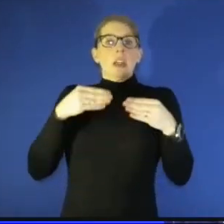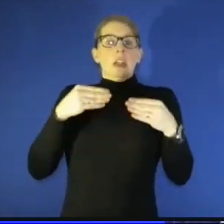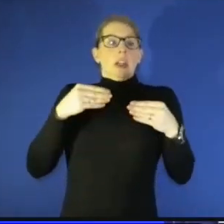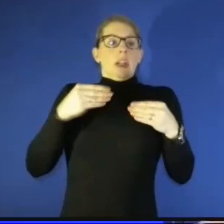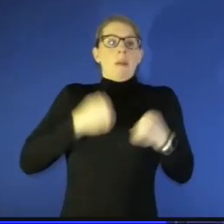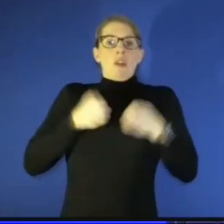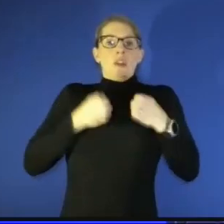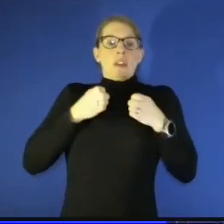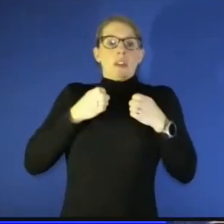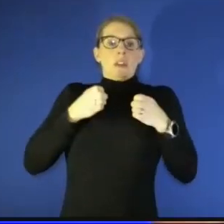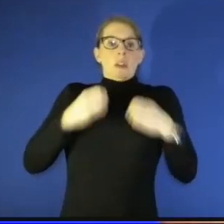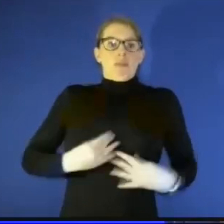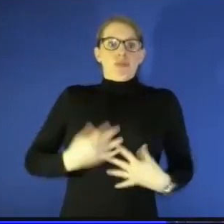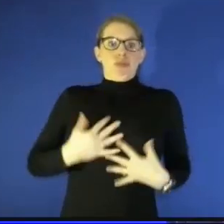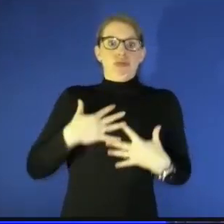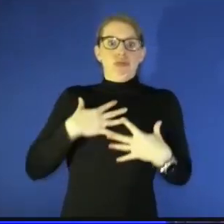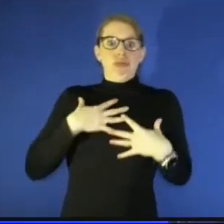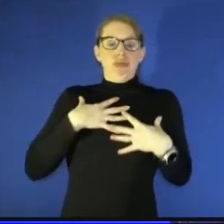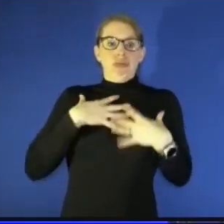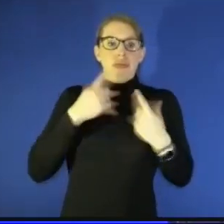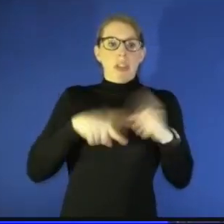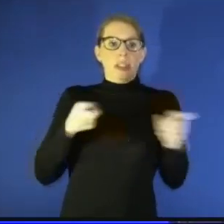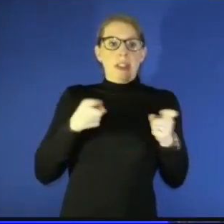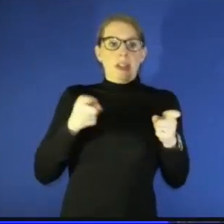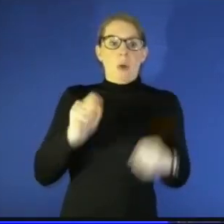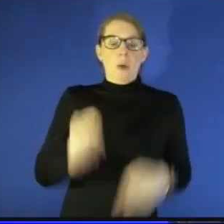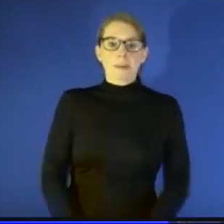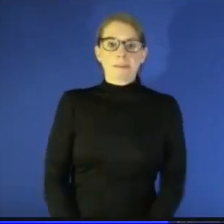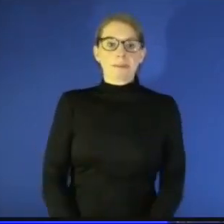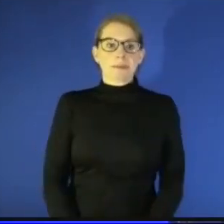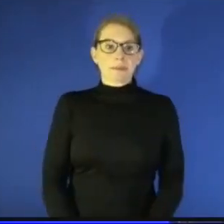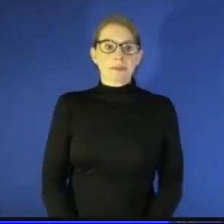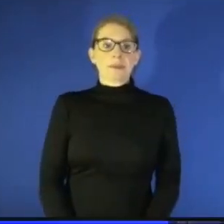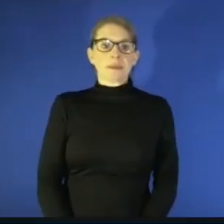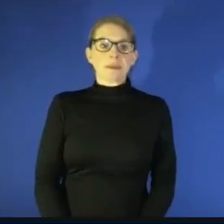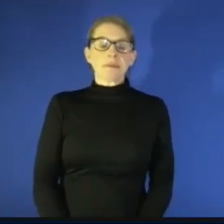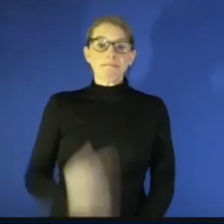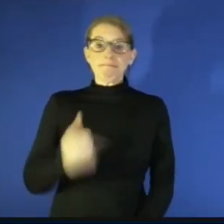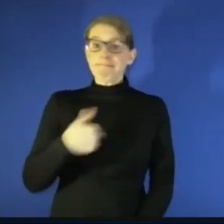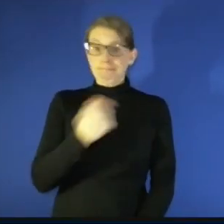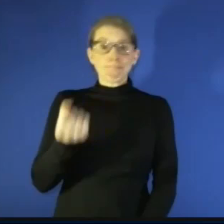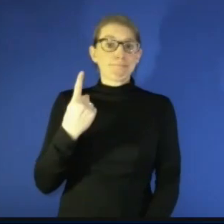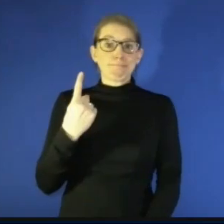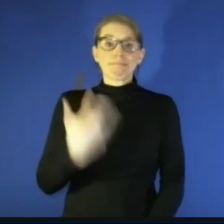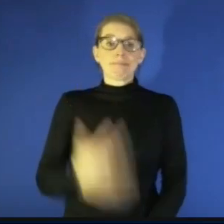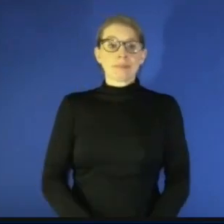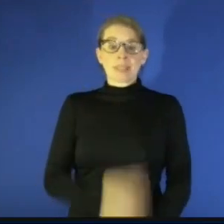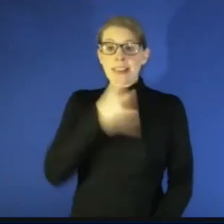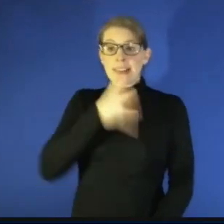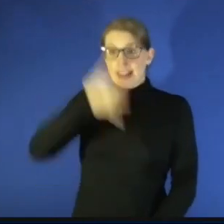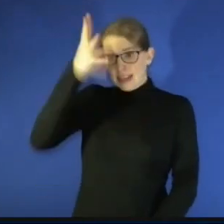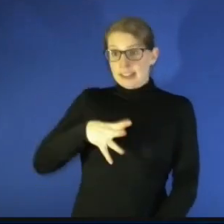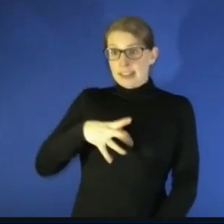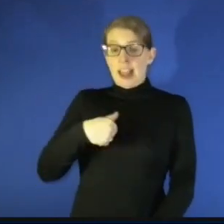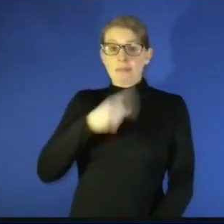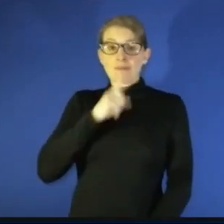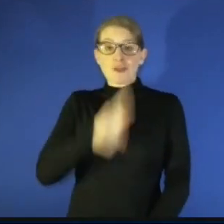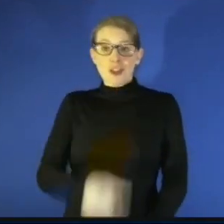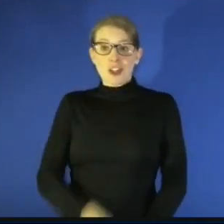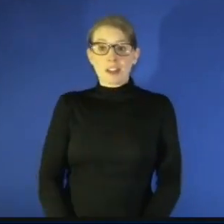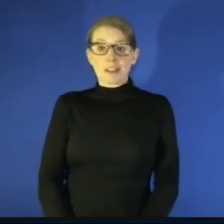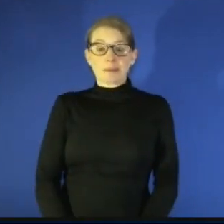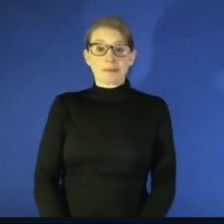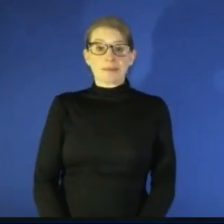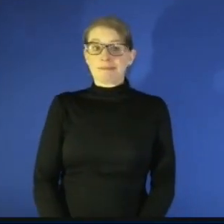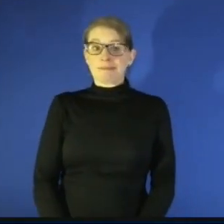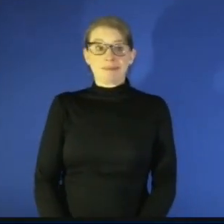I can't control it. We understand. Ladies, I'm sure this is has brought all sorts